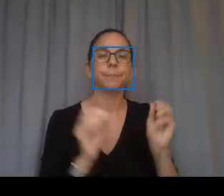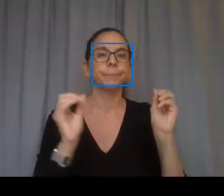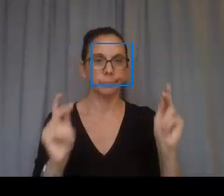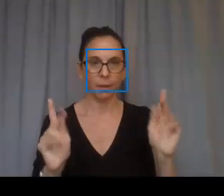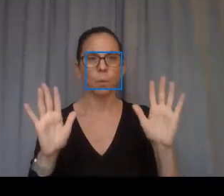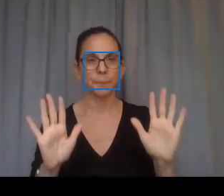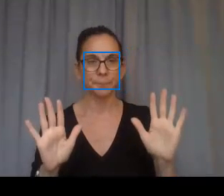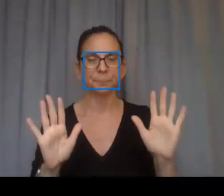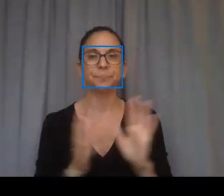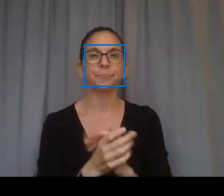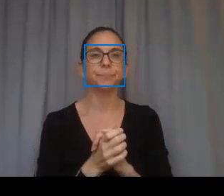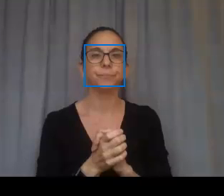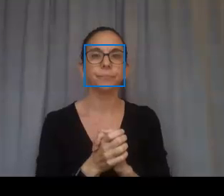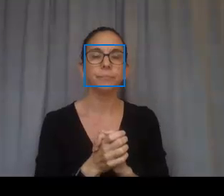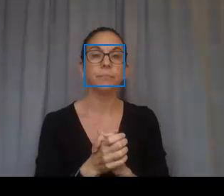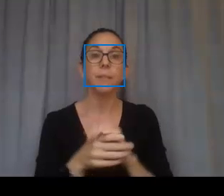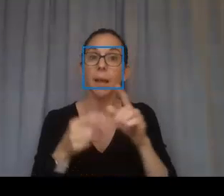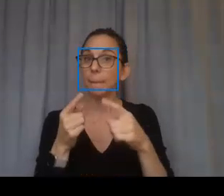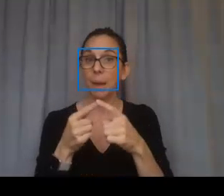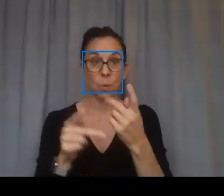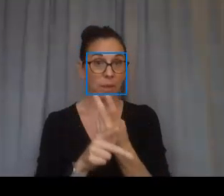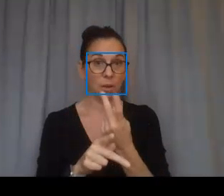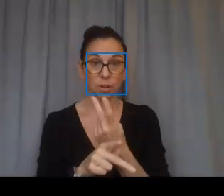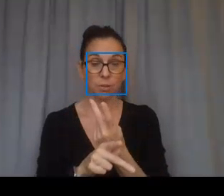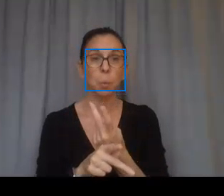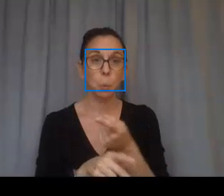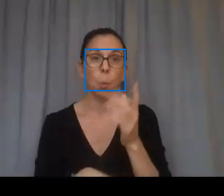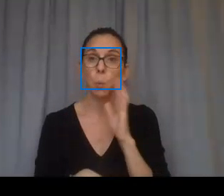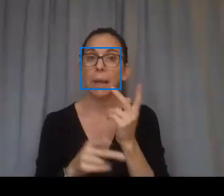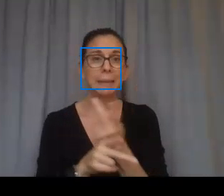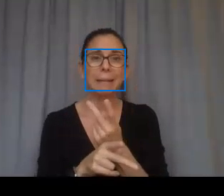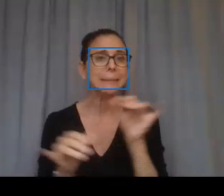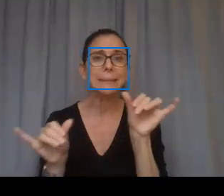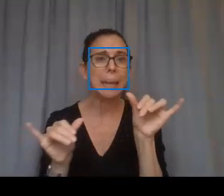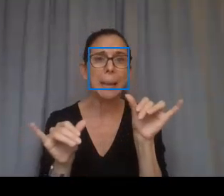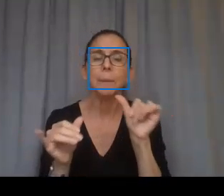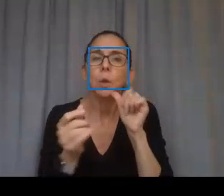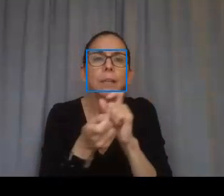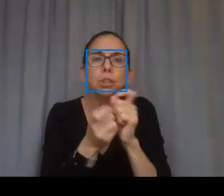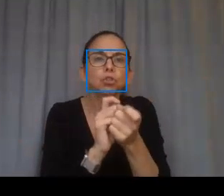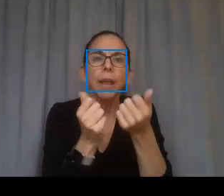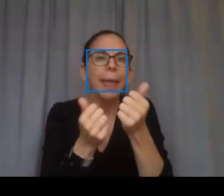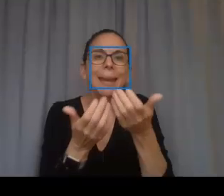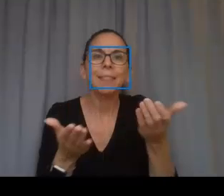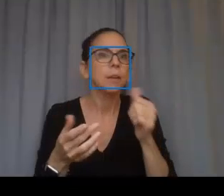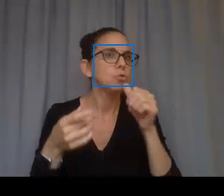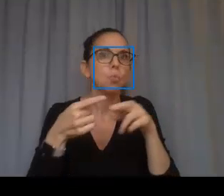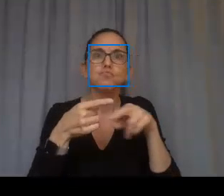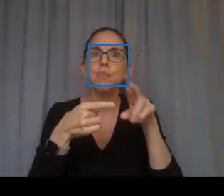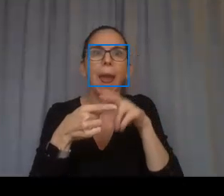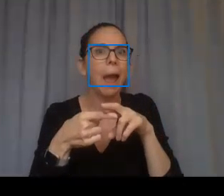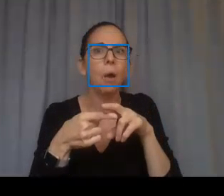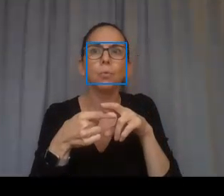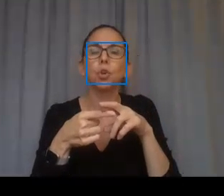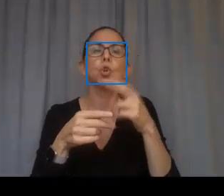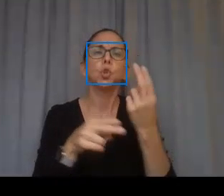Okay, so first thing you need to know about calculations is you're going to calculate exactly the same way. You're not going to change anything you do. Don't round anything.